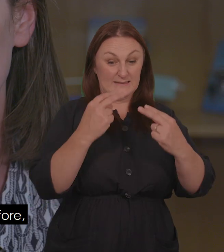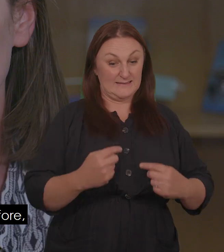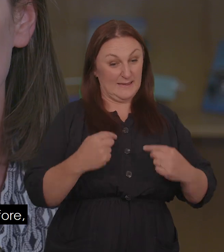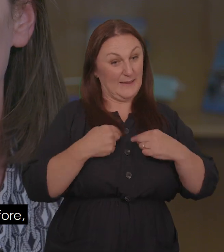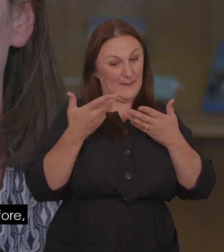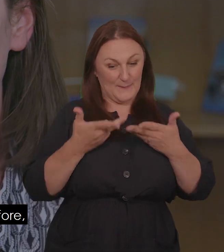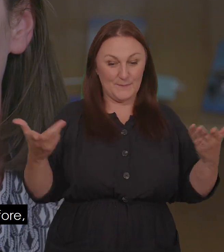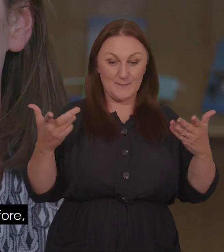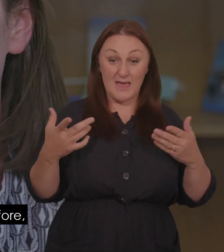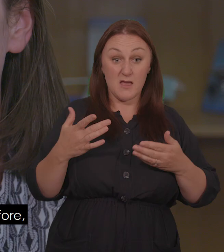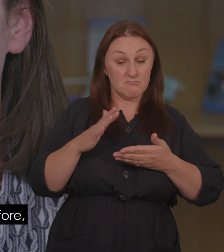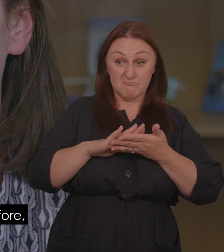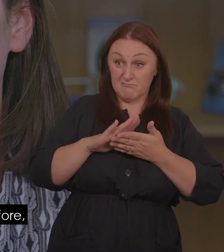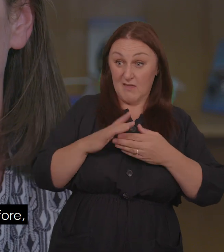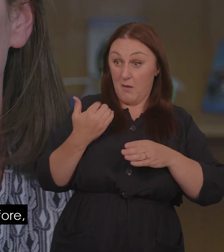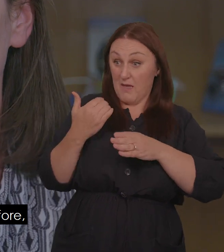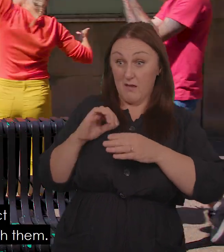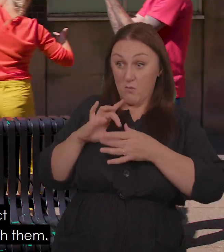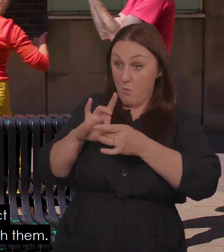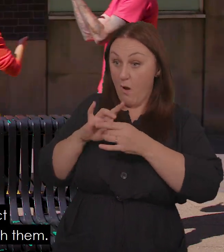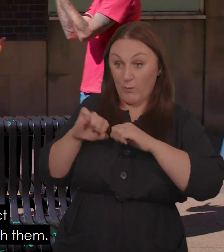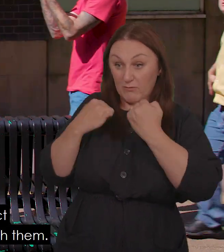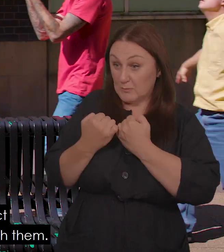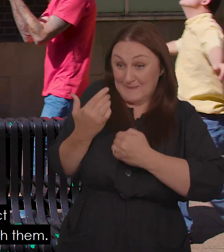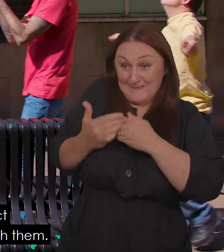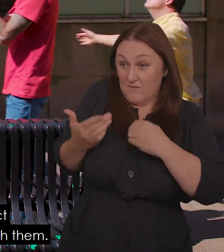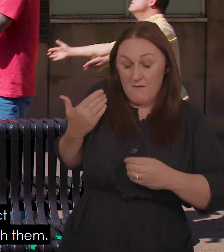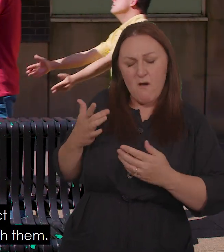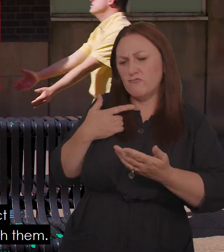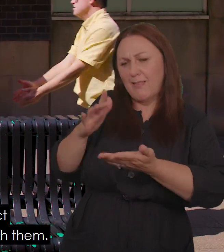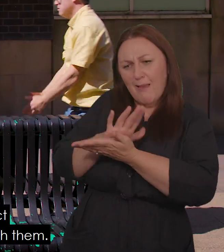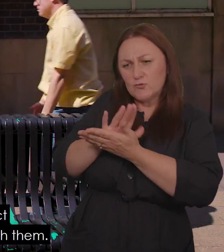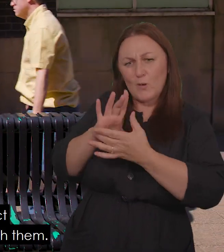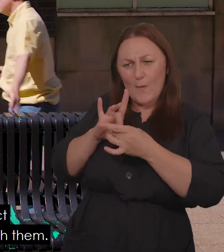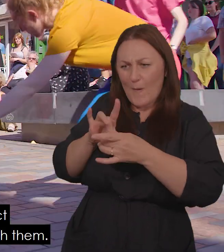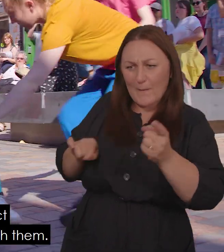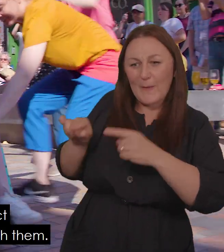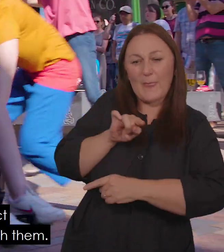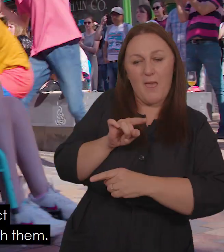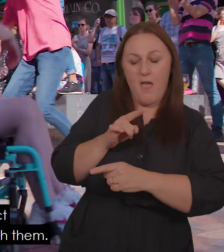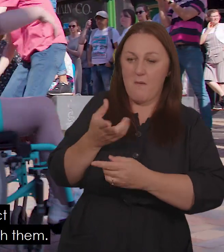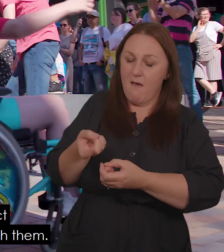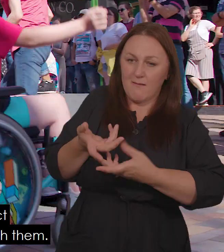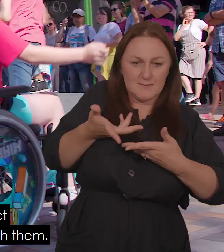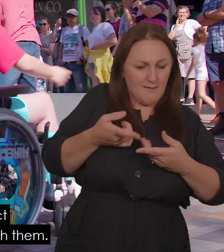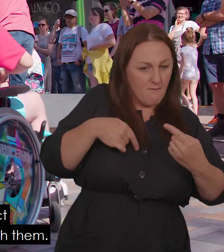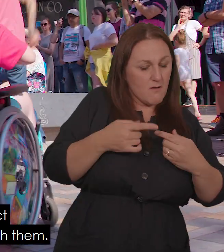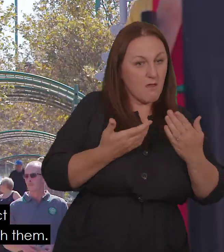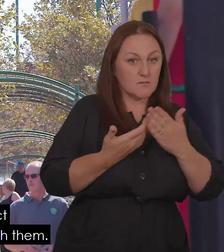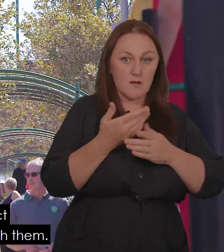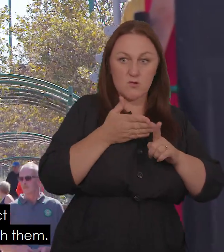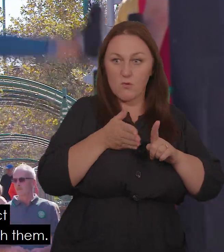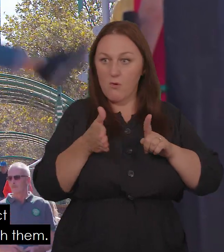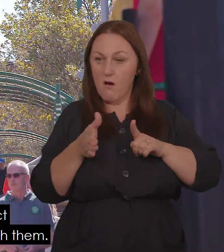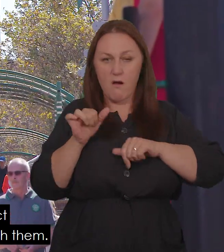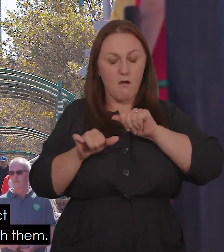with before, who I really enjoyed working with, and I think it's given us a real new direction to be able to contact these